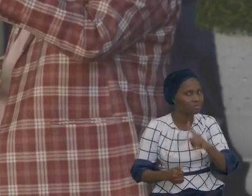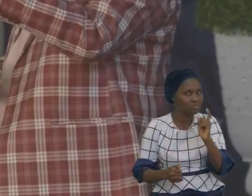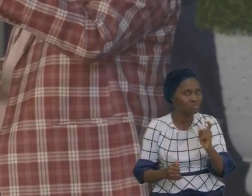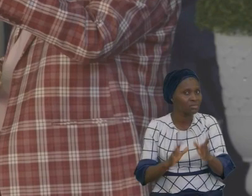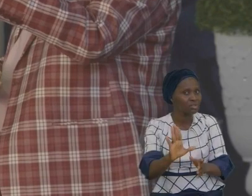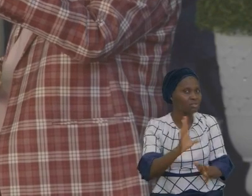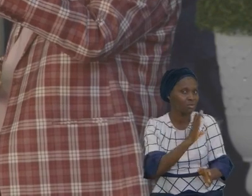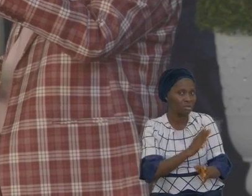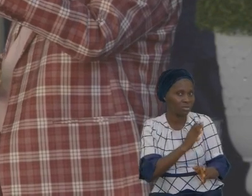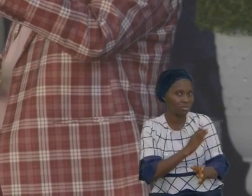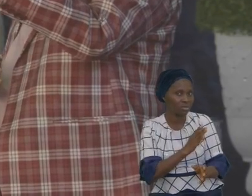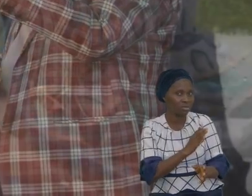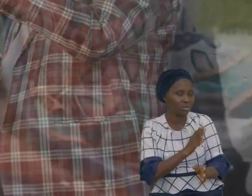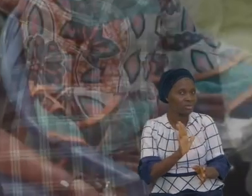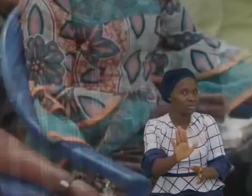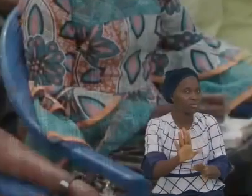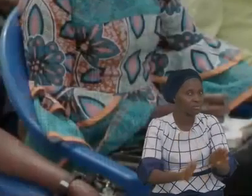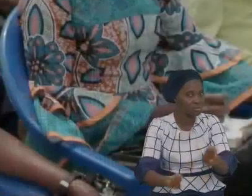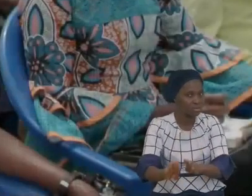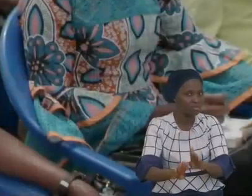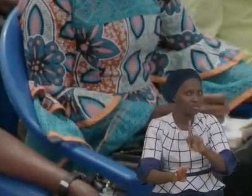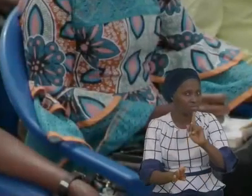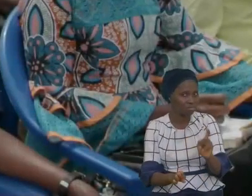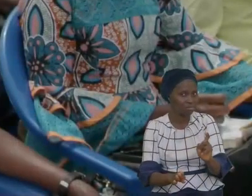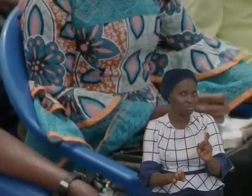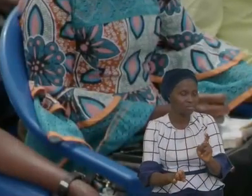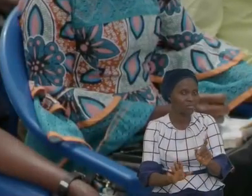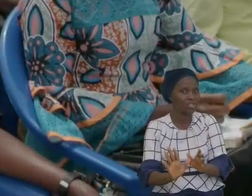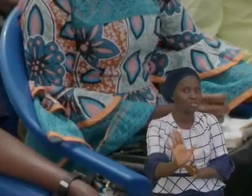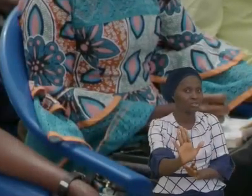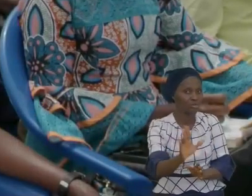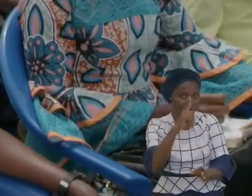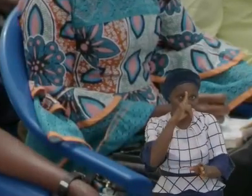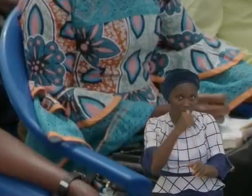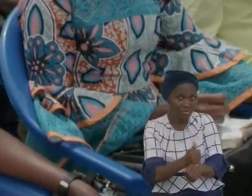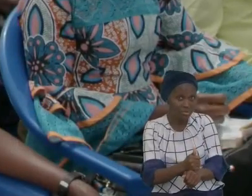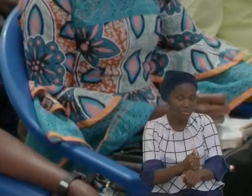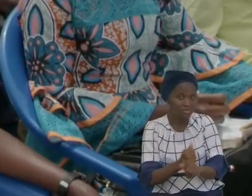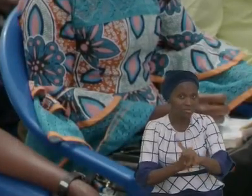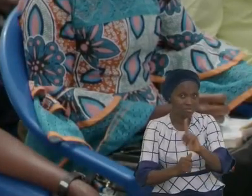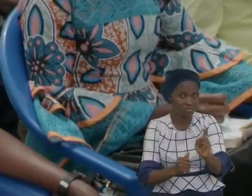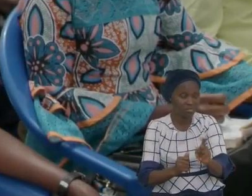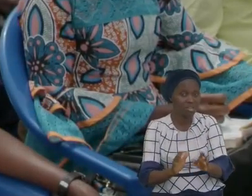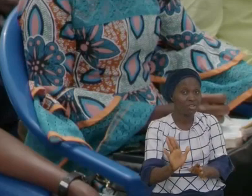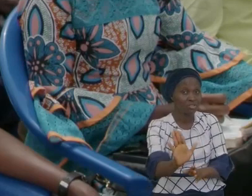habit, your spirituality, your achievement,